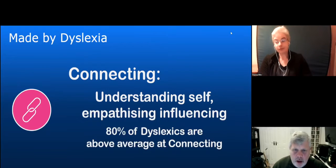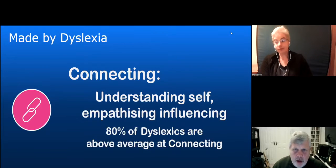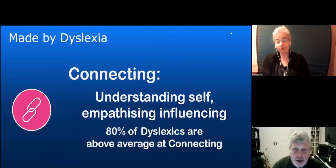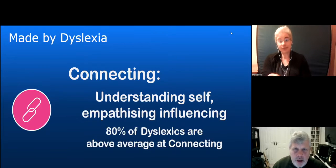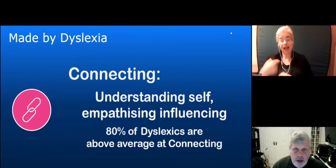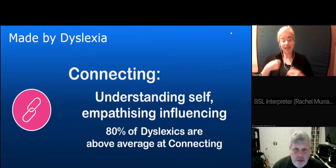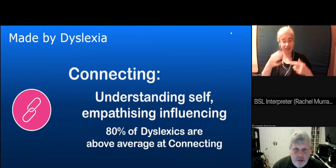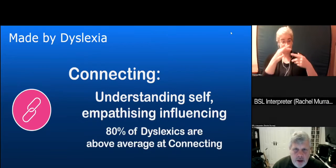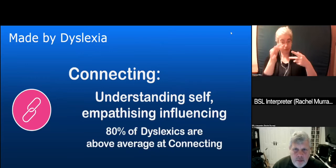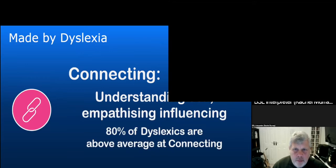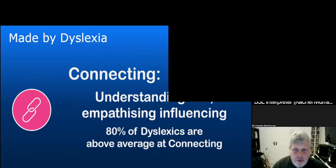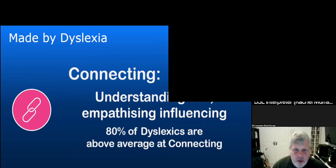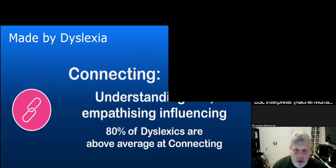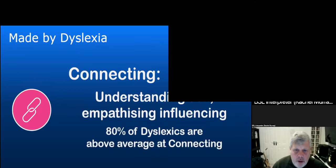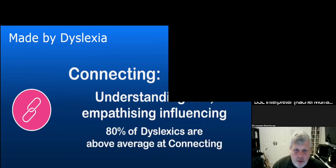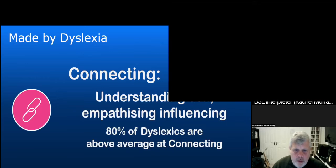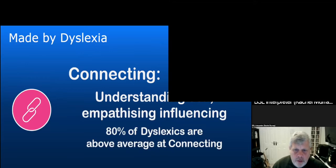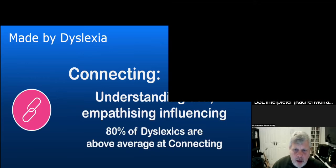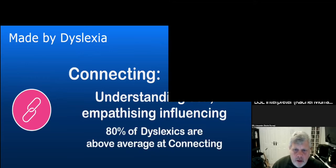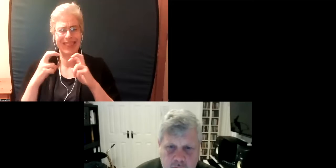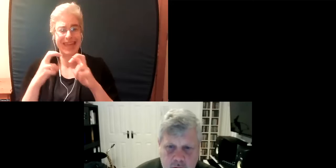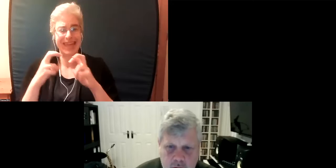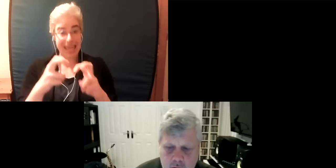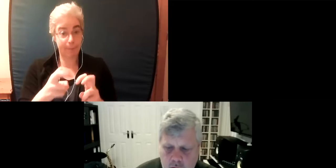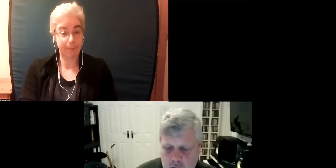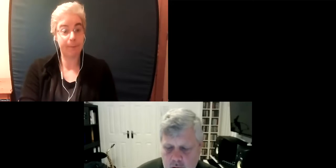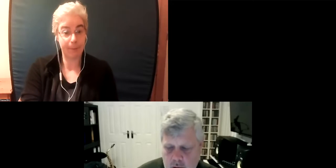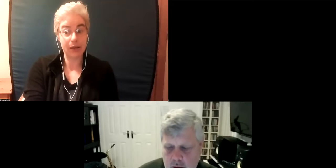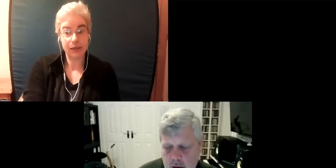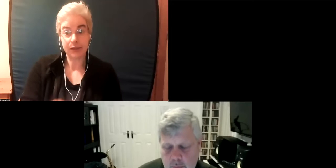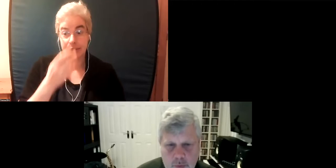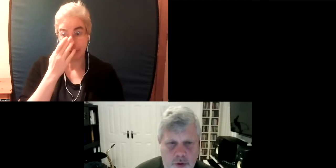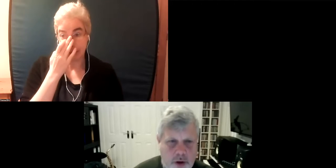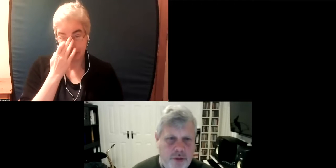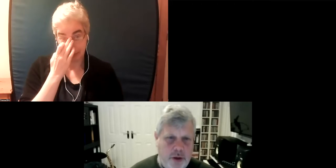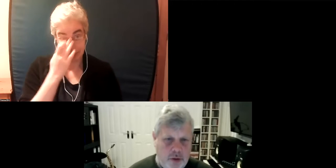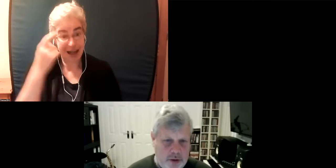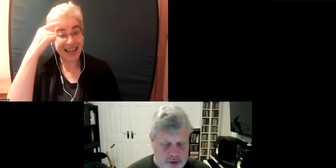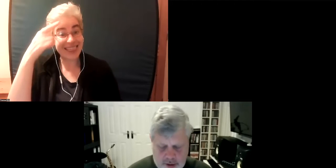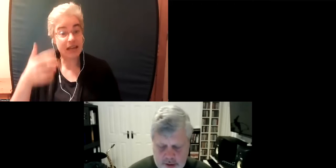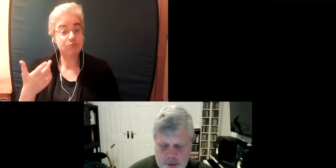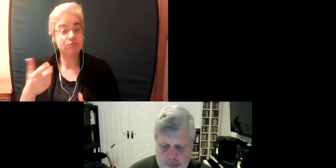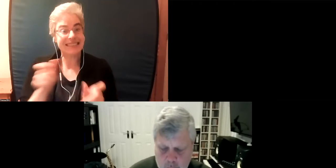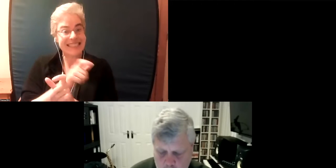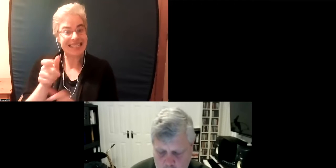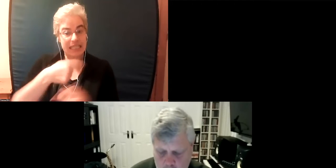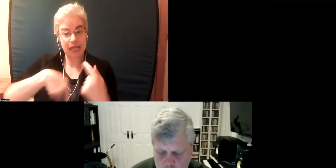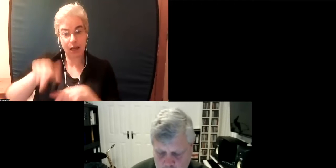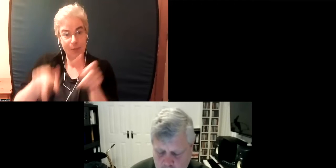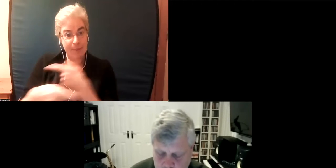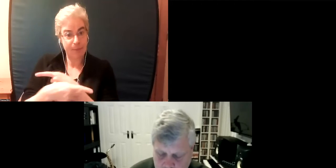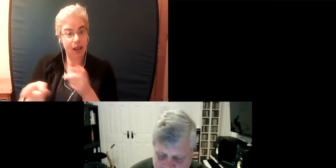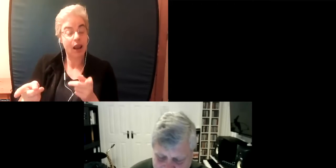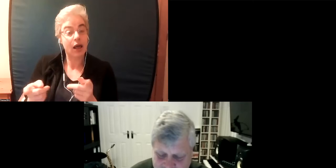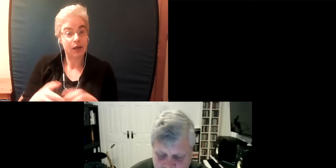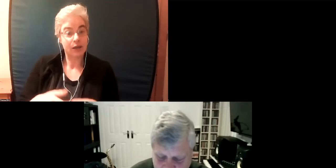are kind of key themes that that I think that dyslexic people,